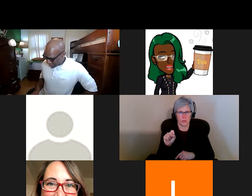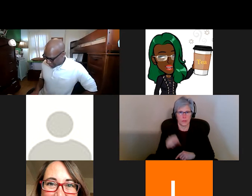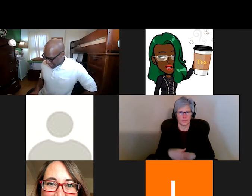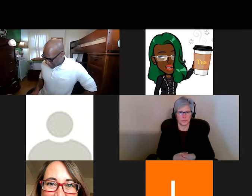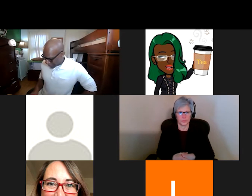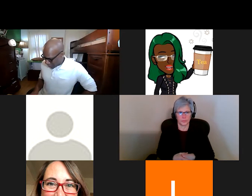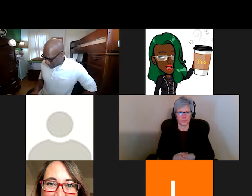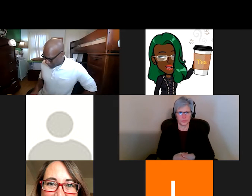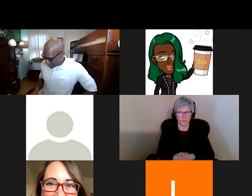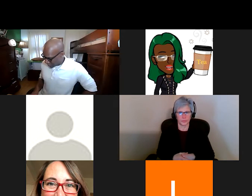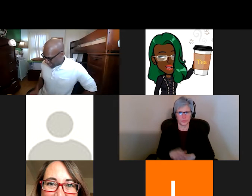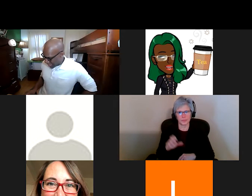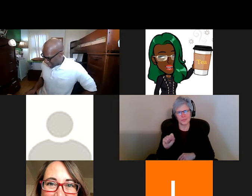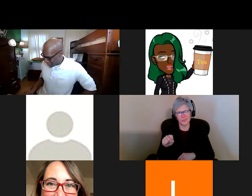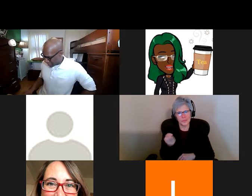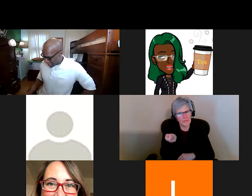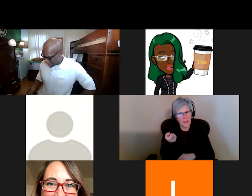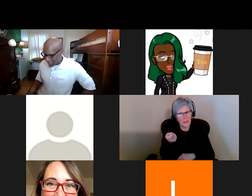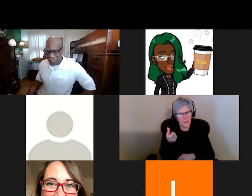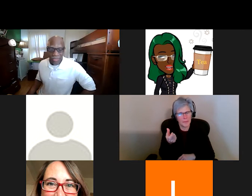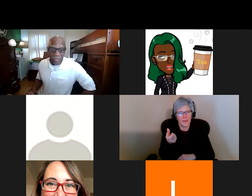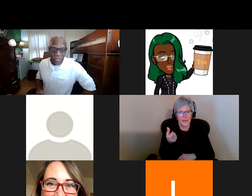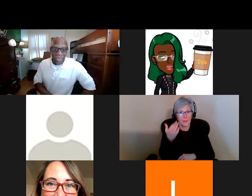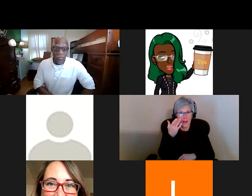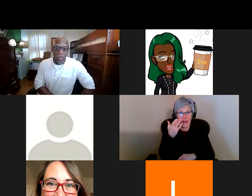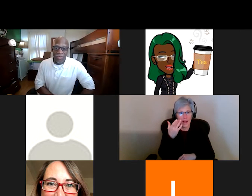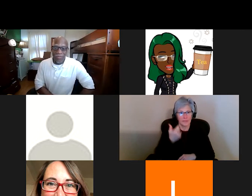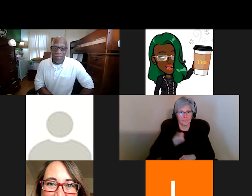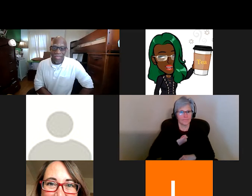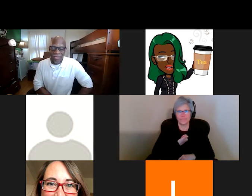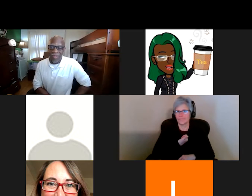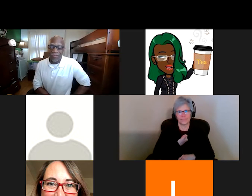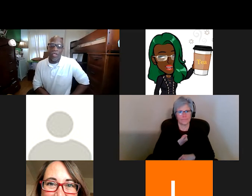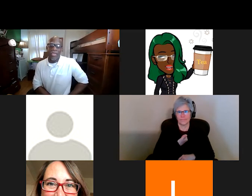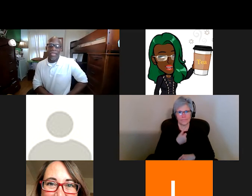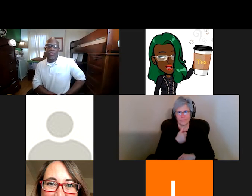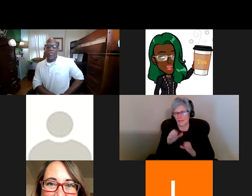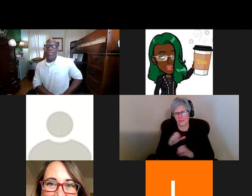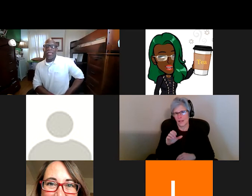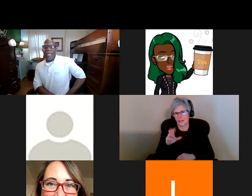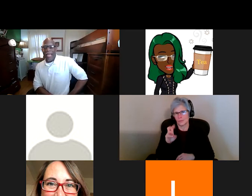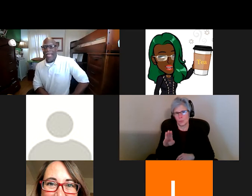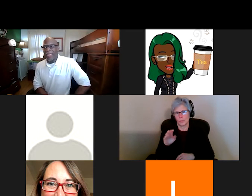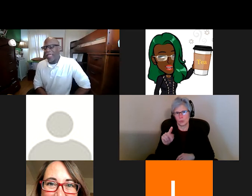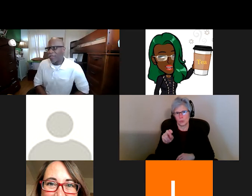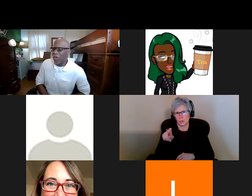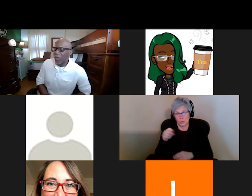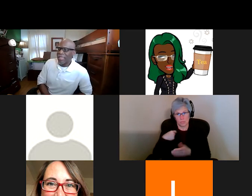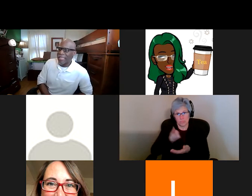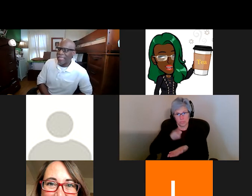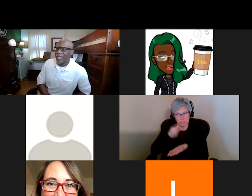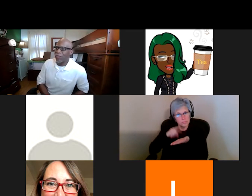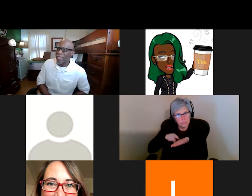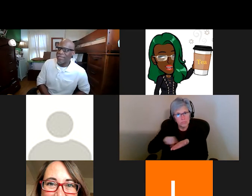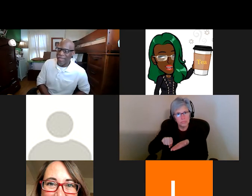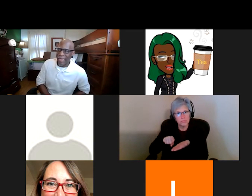Yeah, slightly, only because I haven't in particular done Webtoons myself. I've looked into it. And the only thing